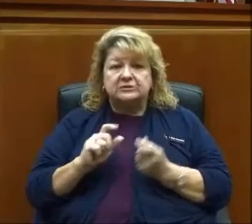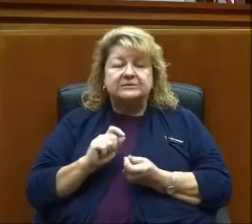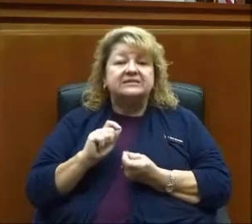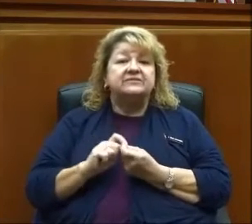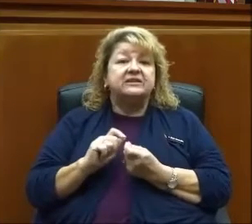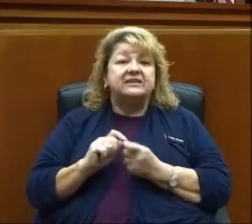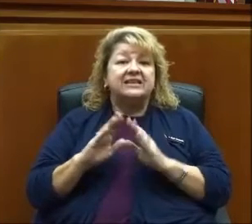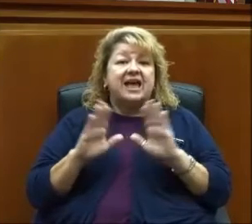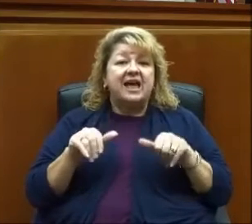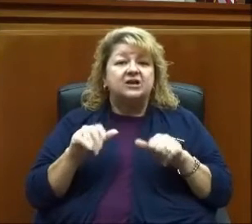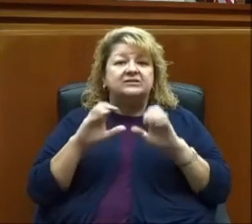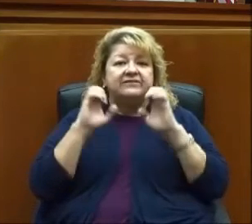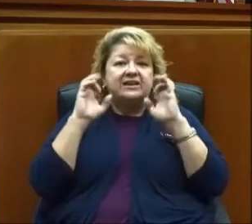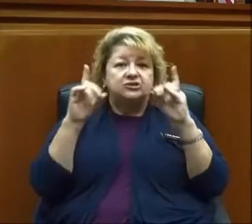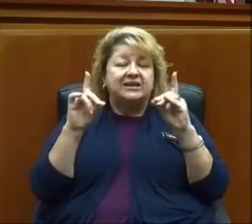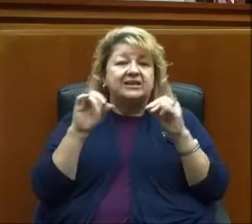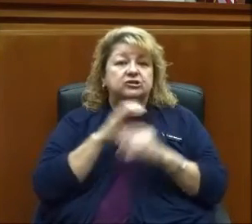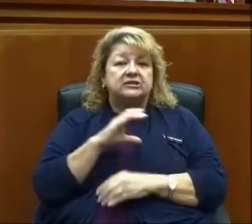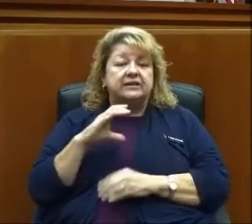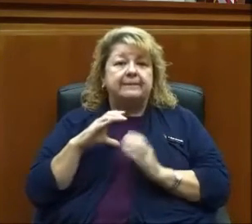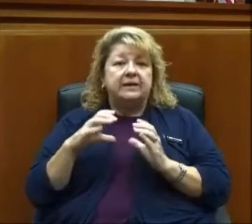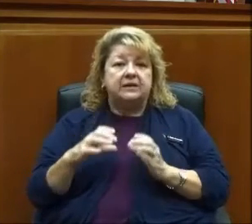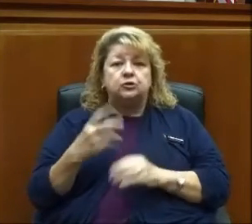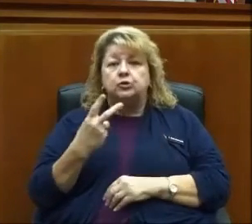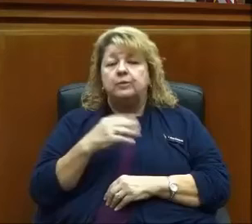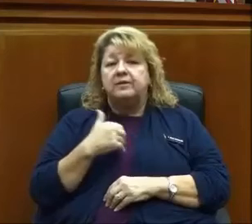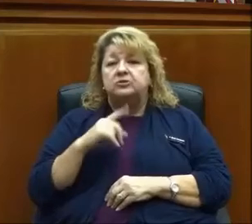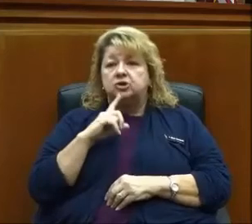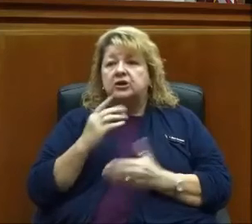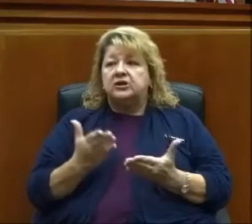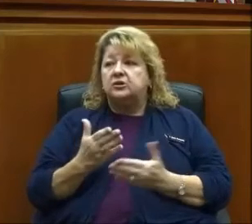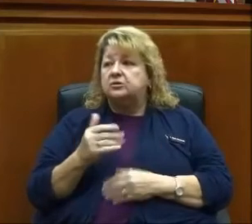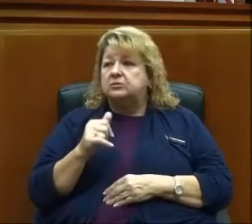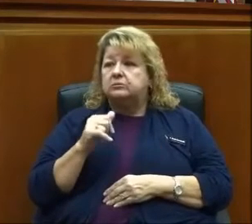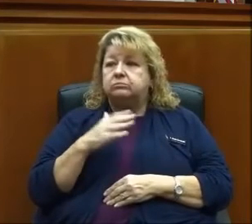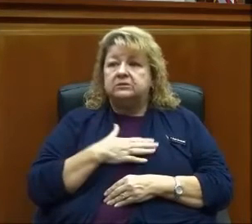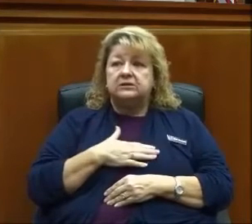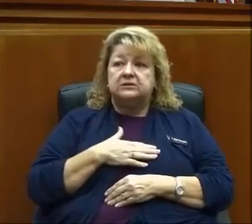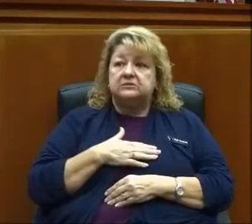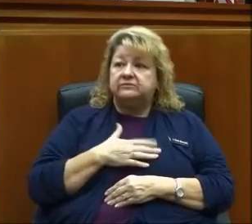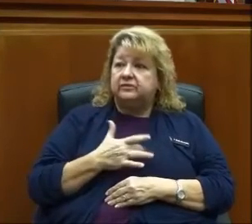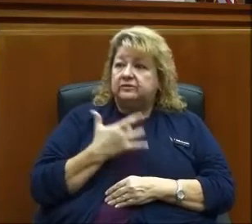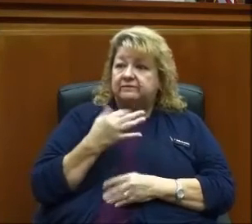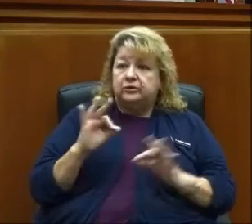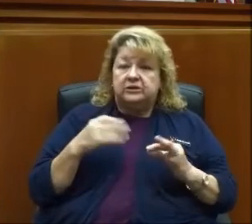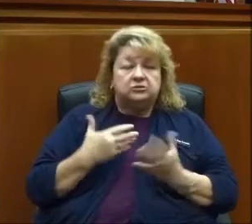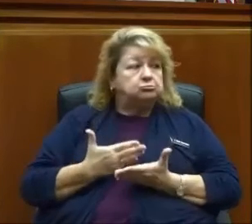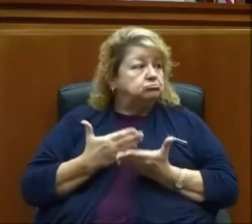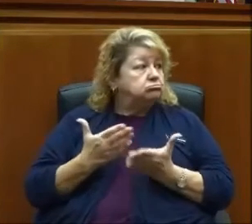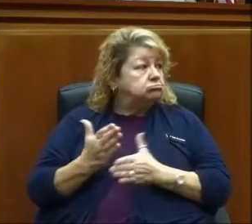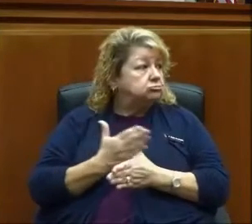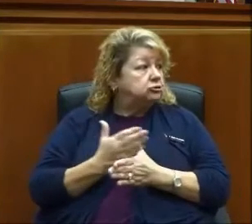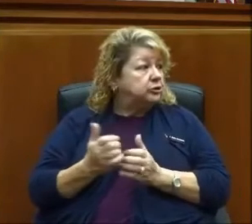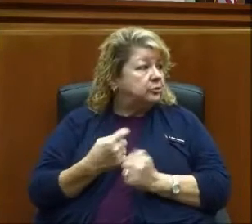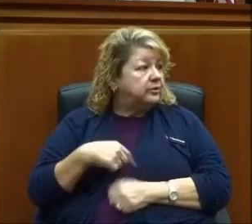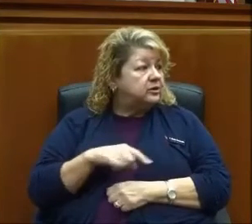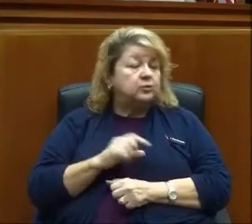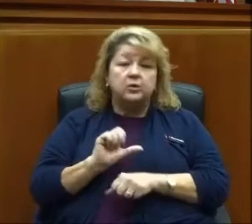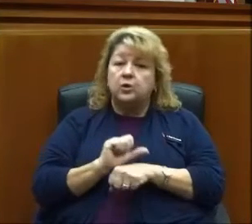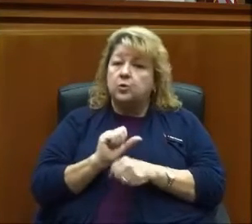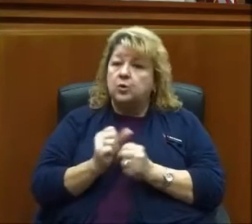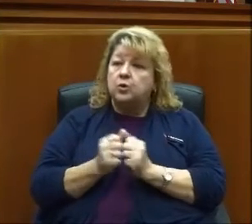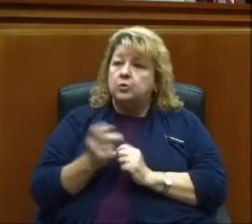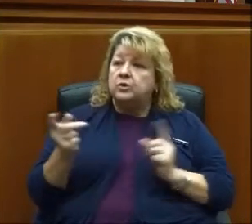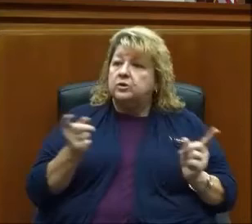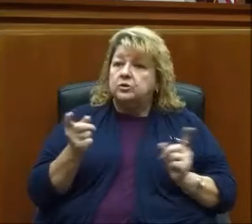the House Education Committees? If there are two members here, please don't hesitate to share that with us. We would like to work with you all as